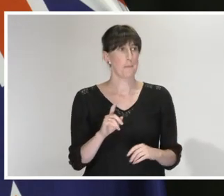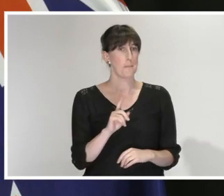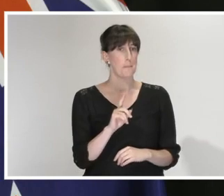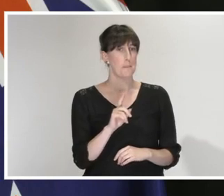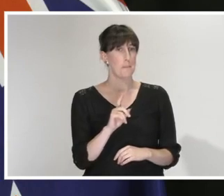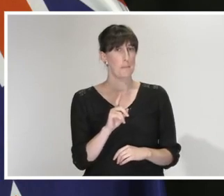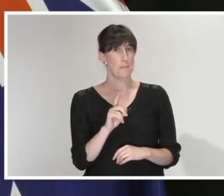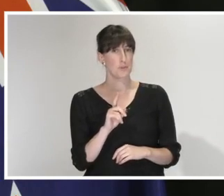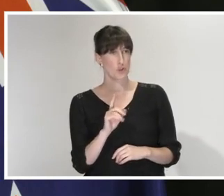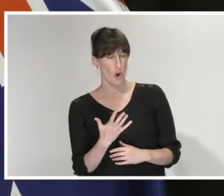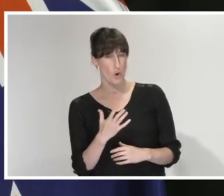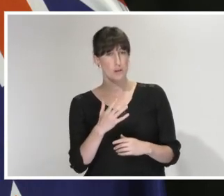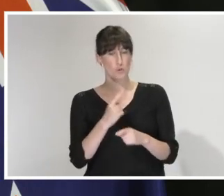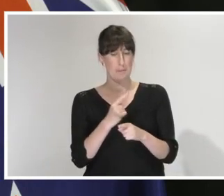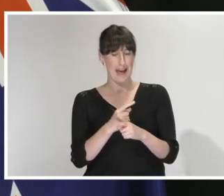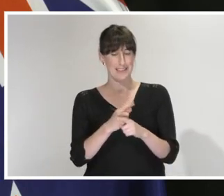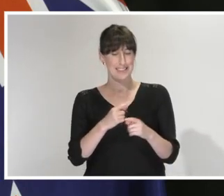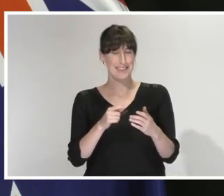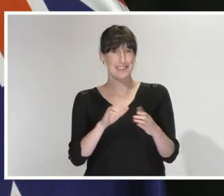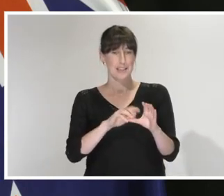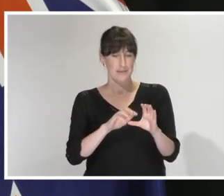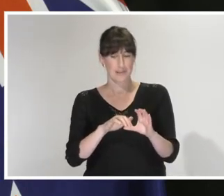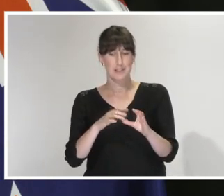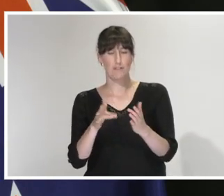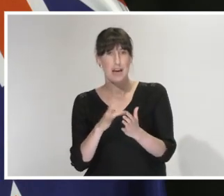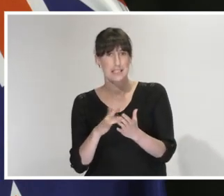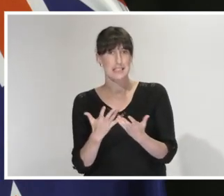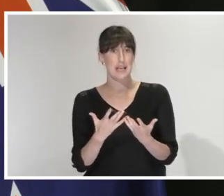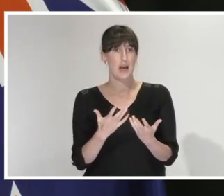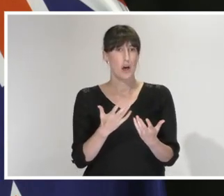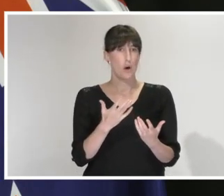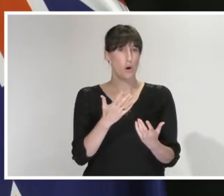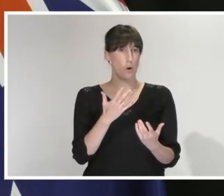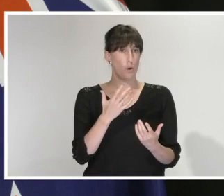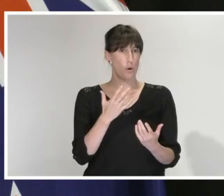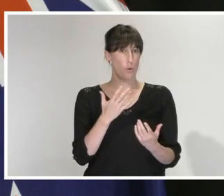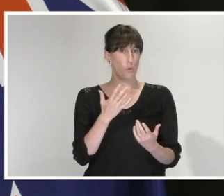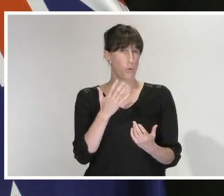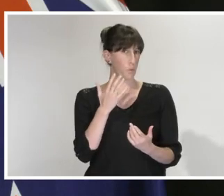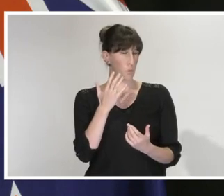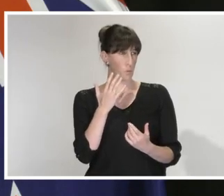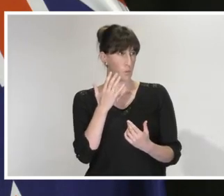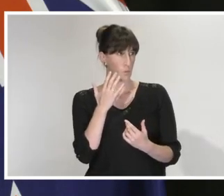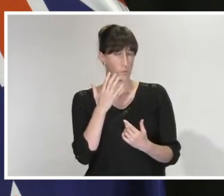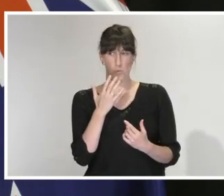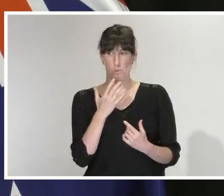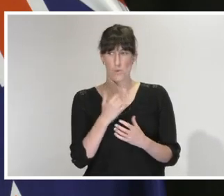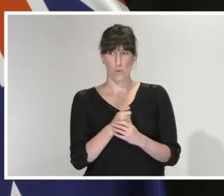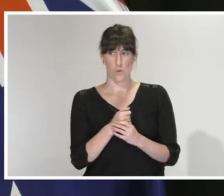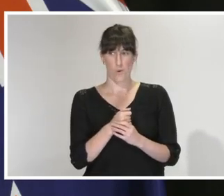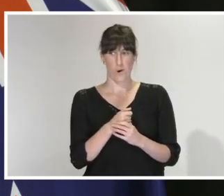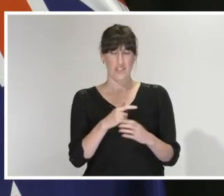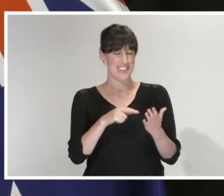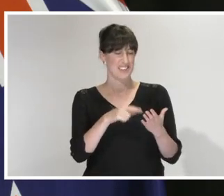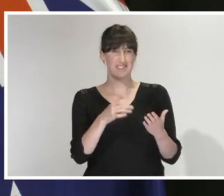will rest with the school. So many schools, of course, have bring your own device policies at the moment. So kids are bringing their own devices from home,